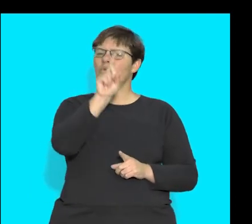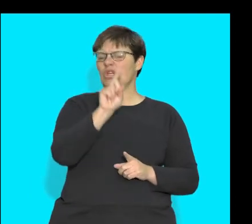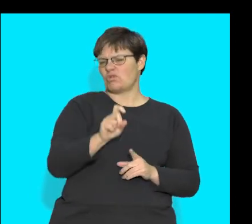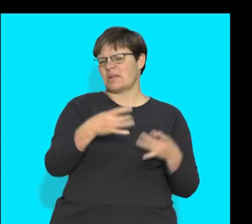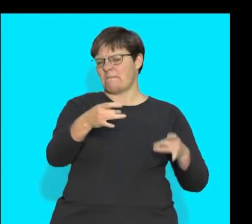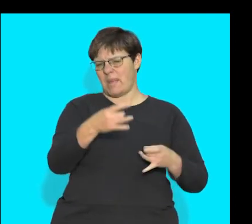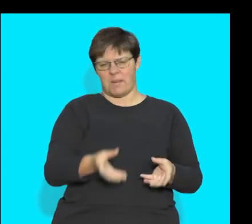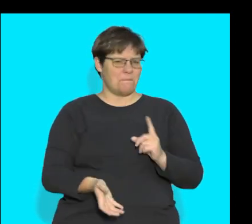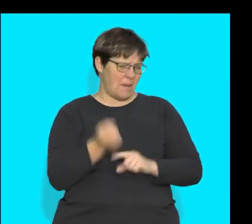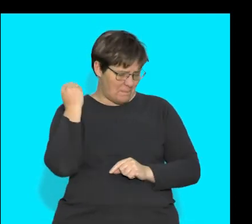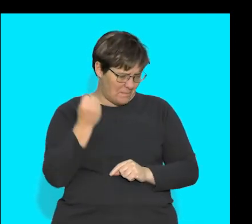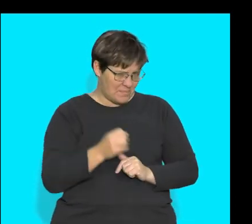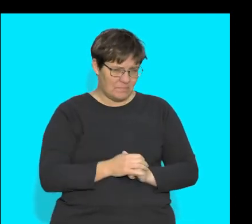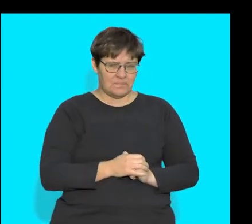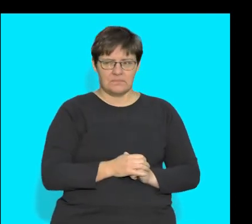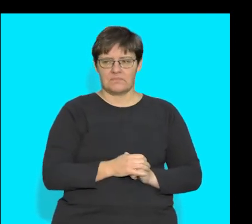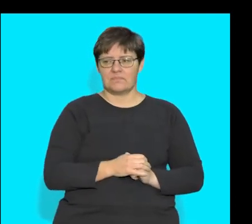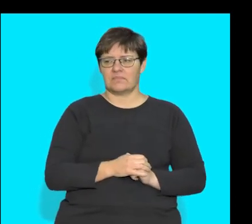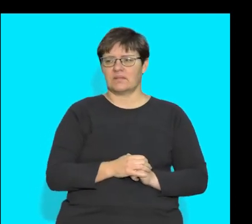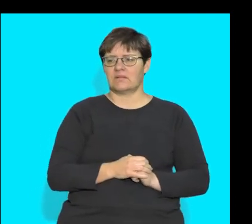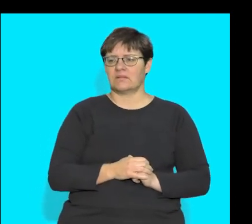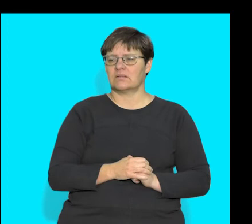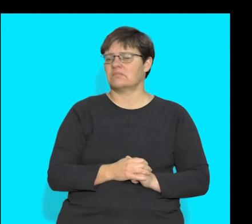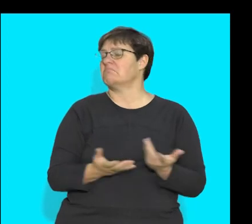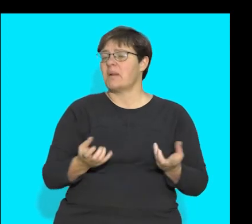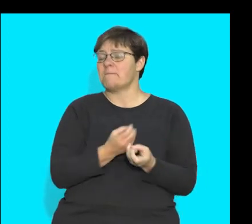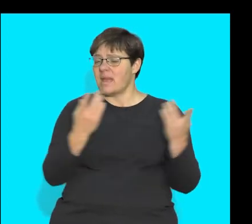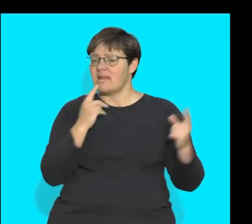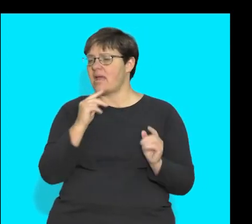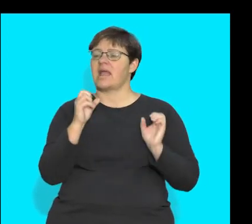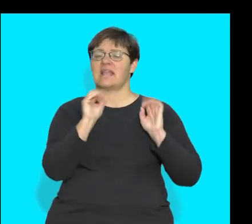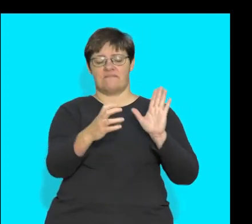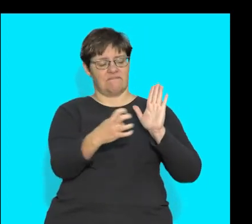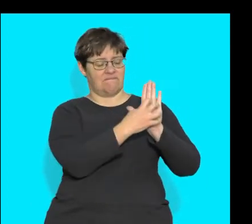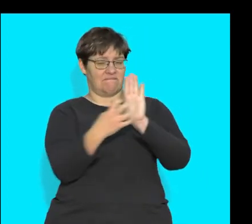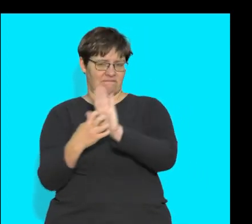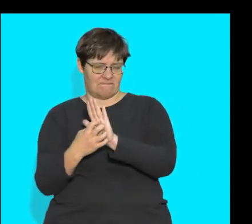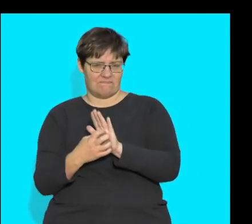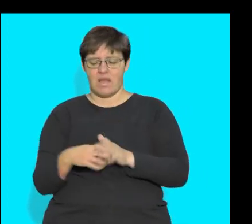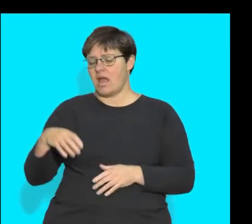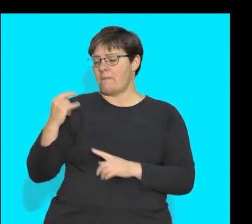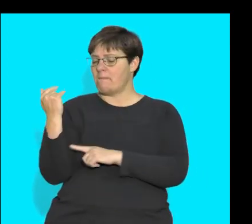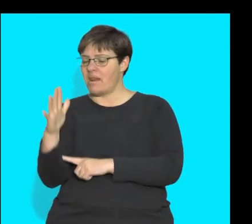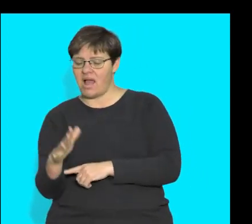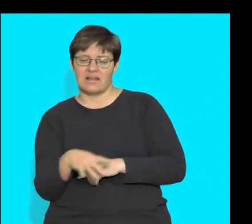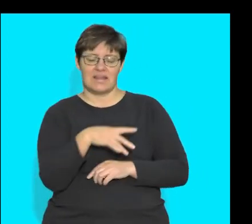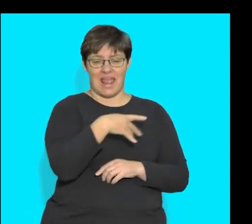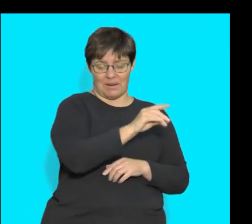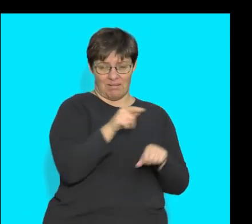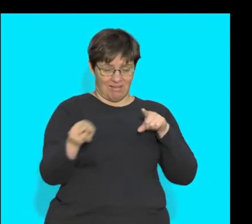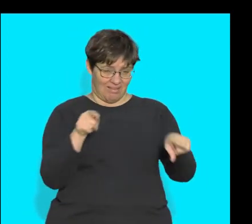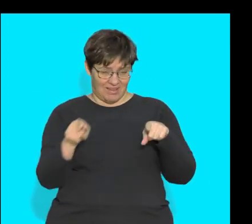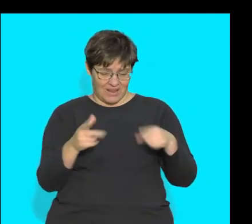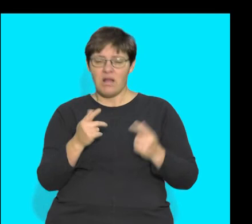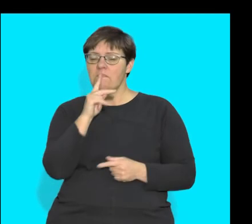common questions that we can ask on this section. Very often you are given a diagram of a plant and an animal cell,